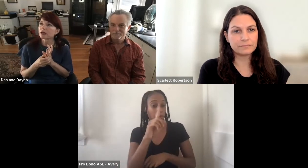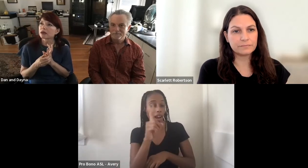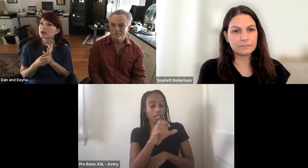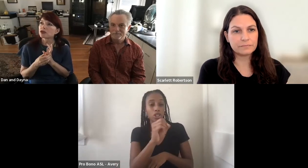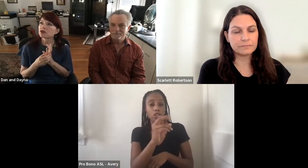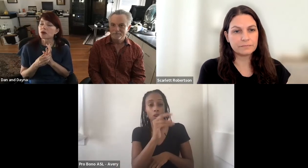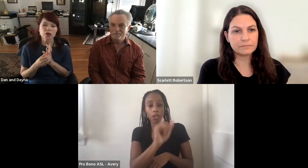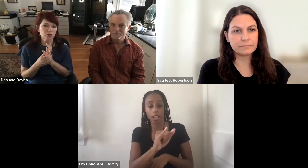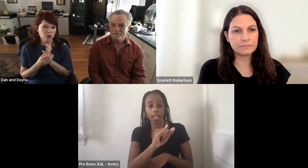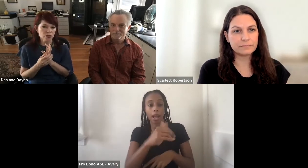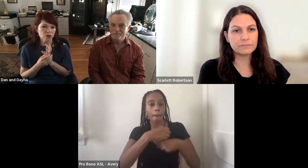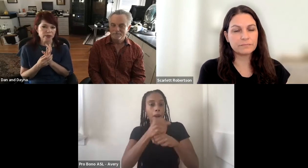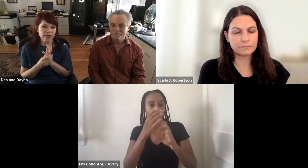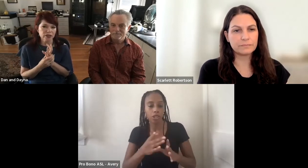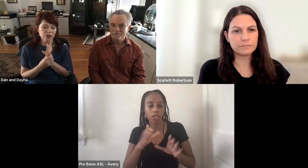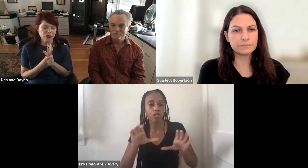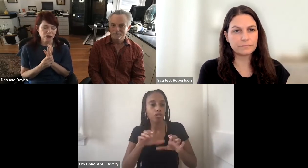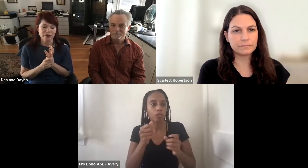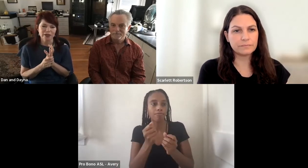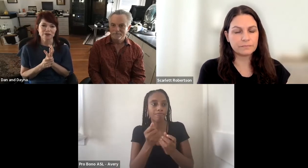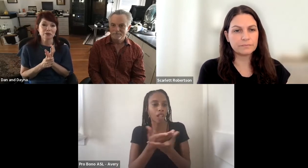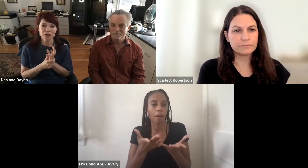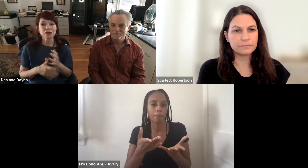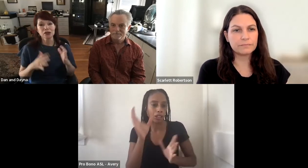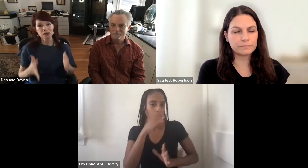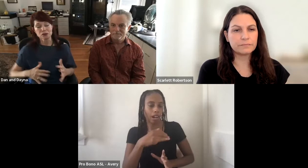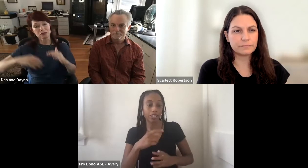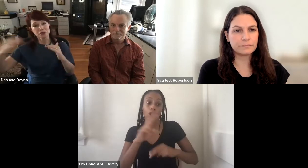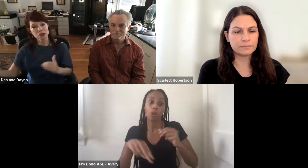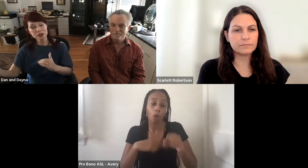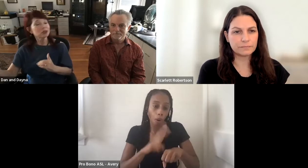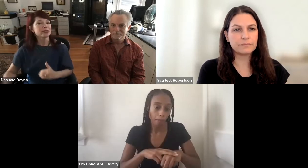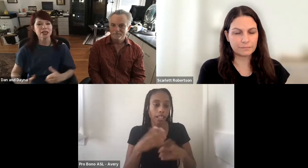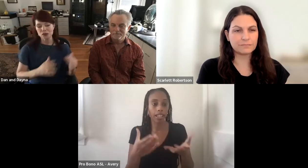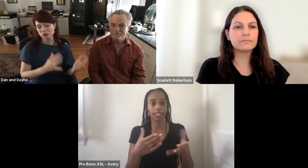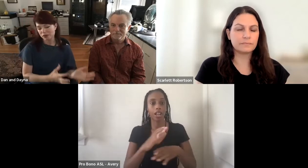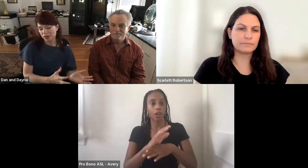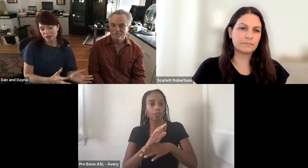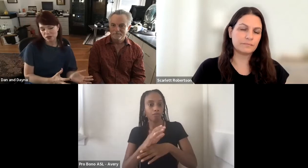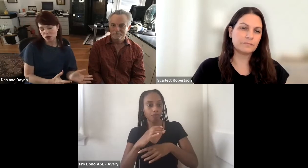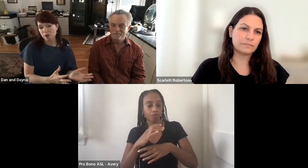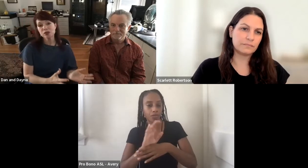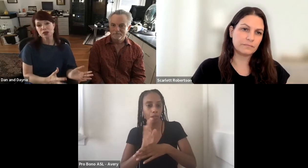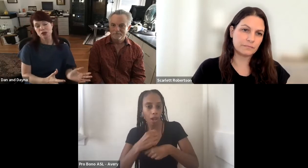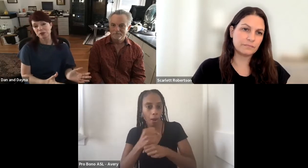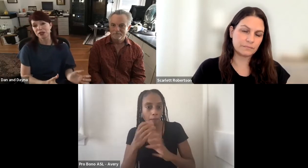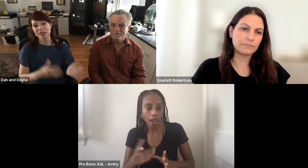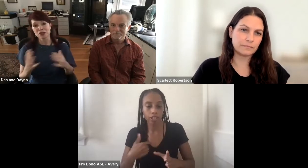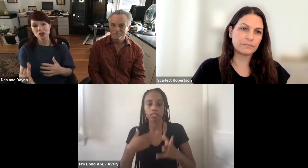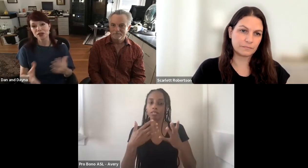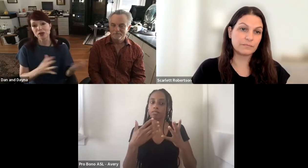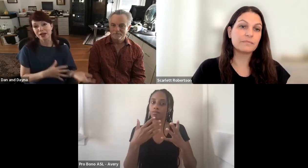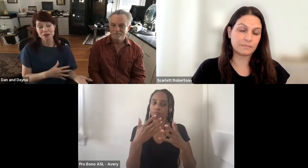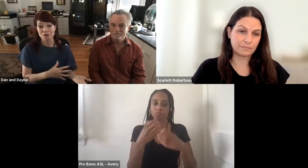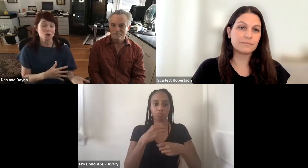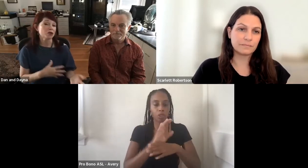something so unusual, normally, you know, as a filmmaker, you finish your film and then you know what music you're going to put in it, and you